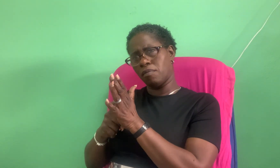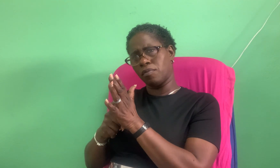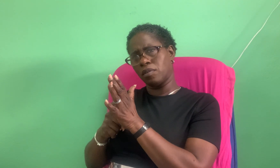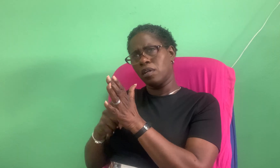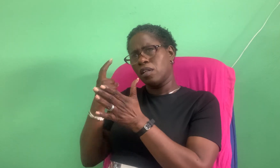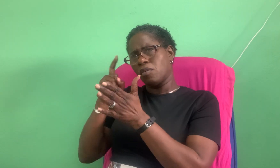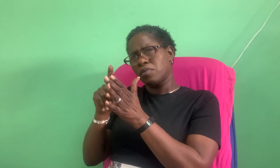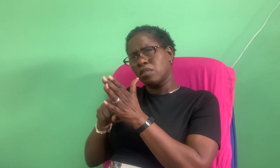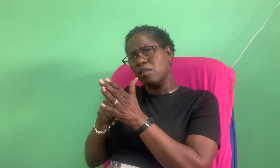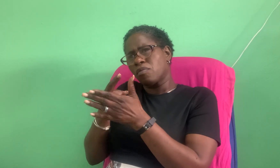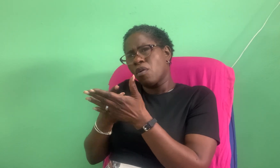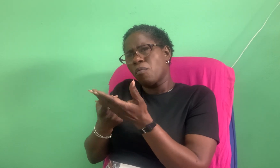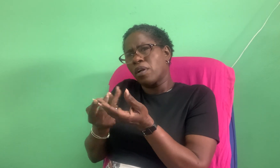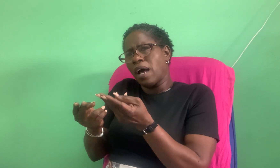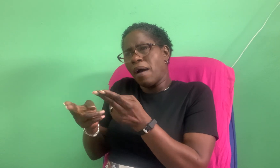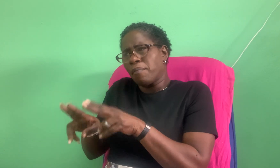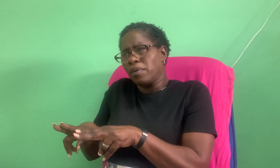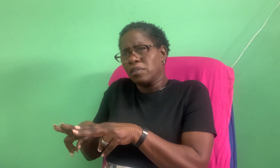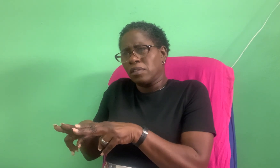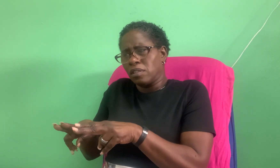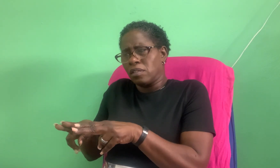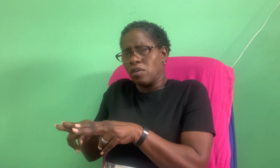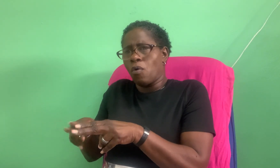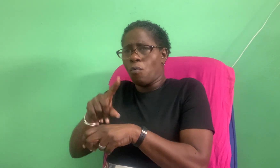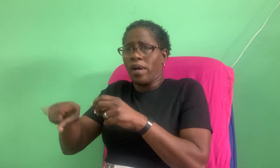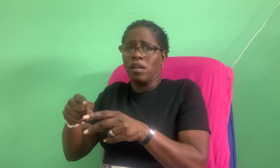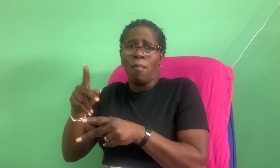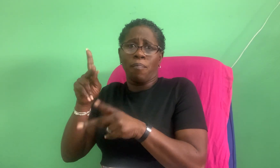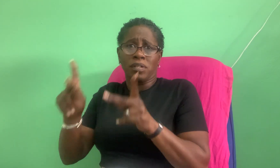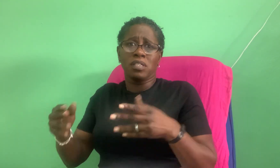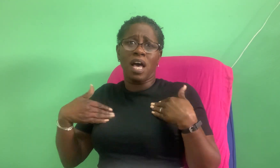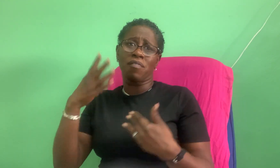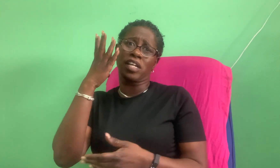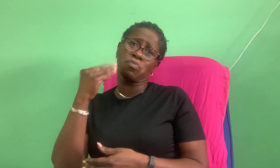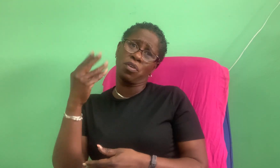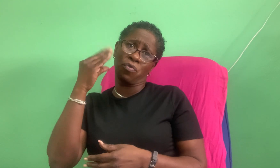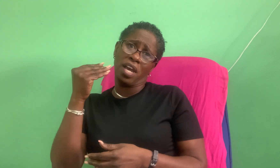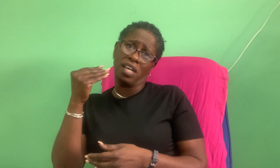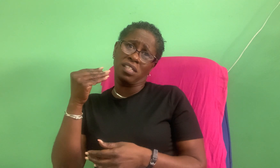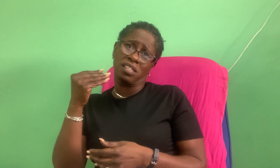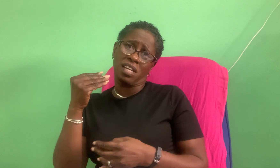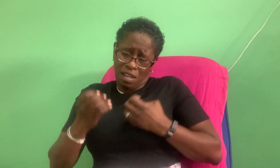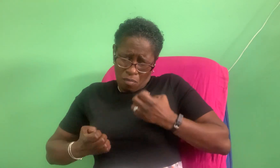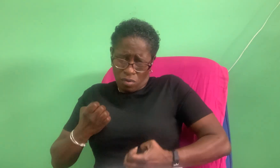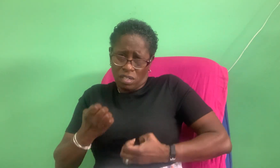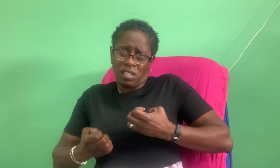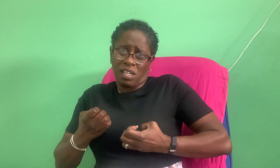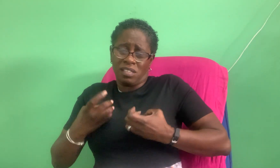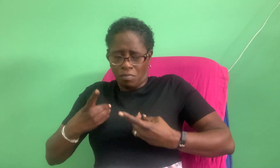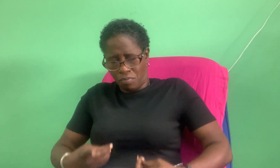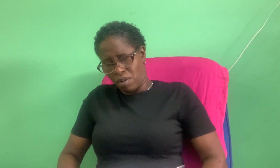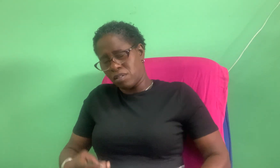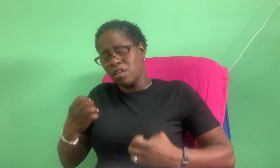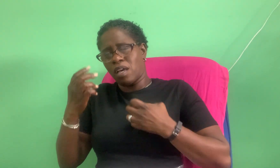the umbrella of a symptom or impact of trauma. One of the earliest presentations Haley and I sat in kind of on